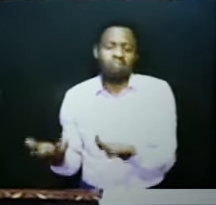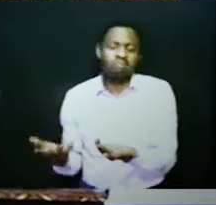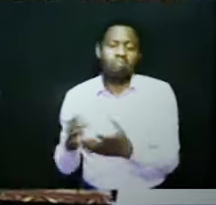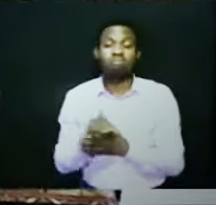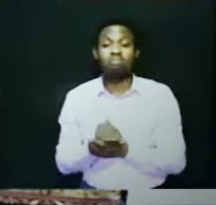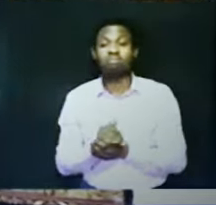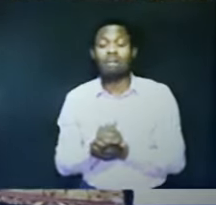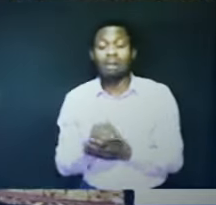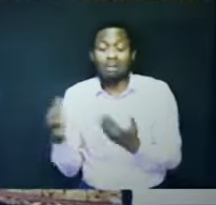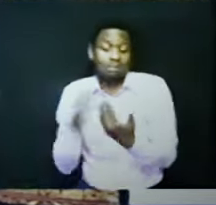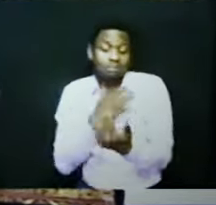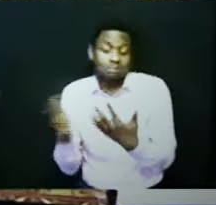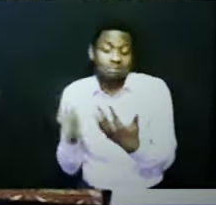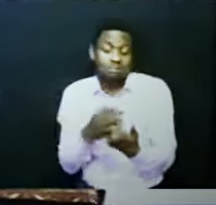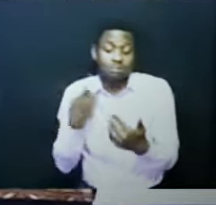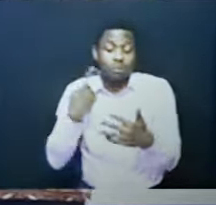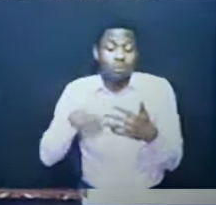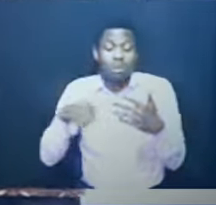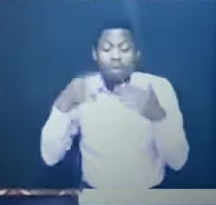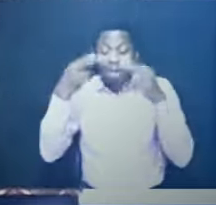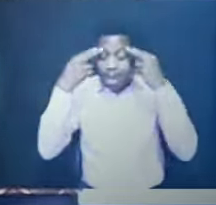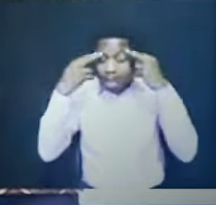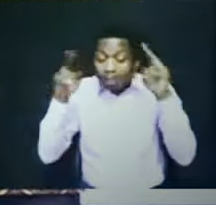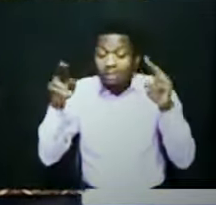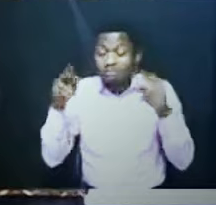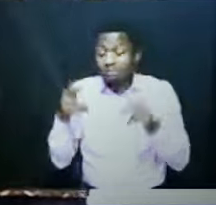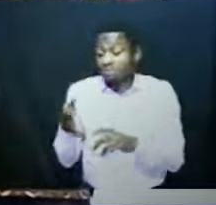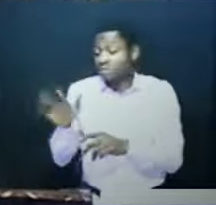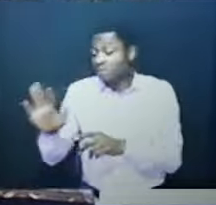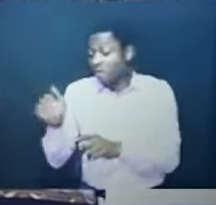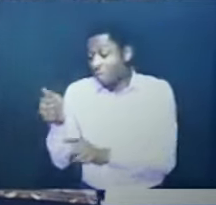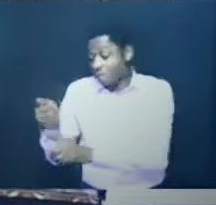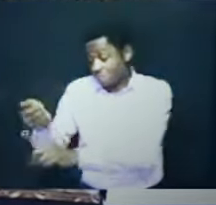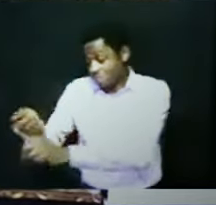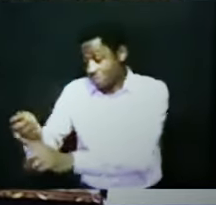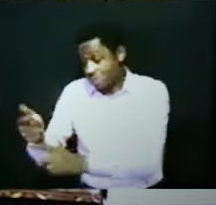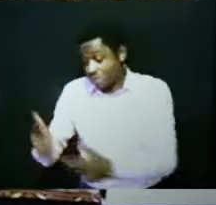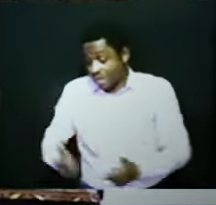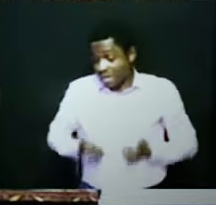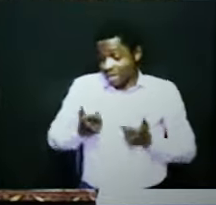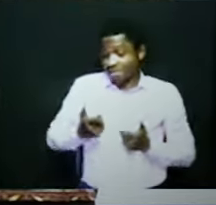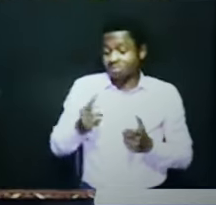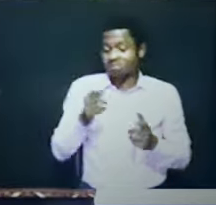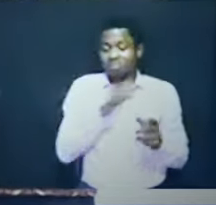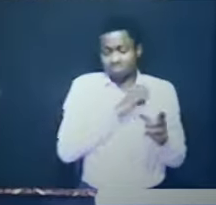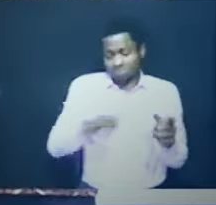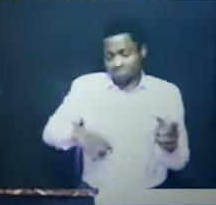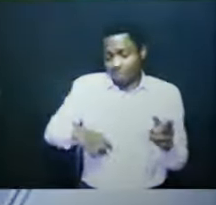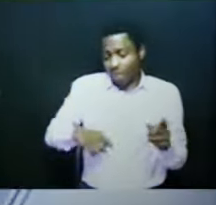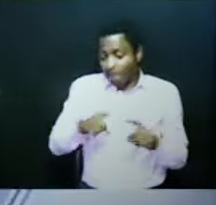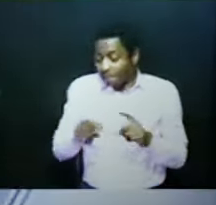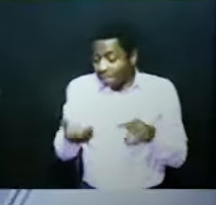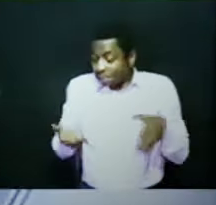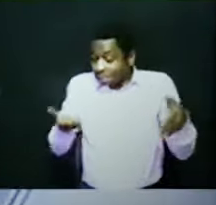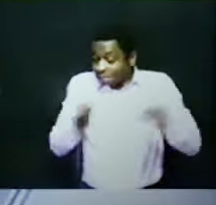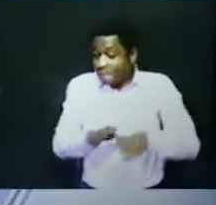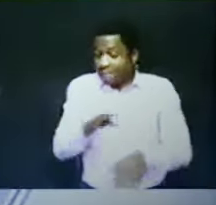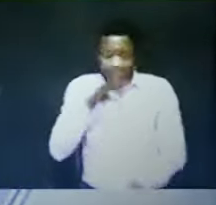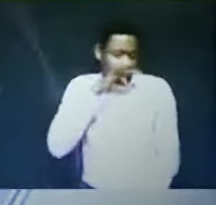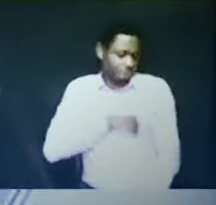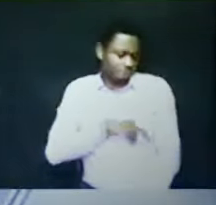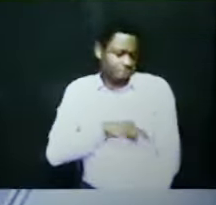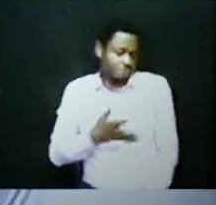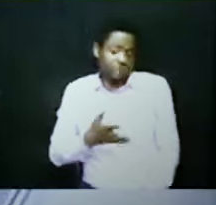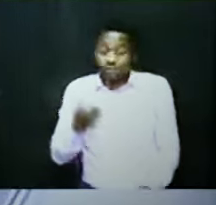But no matter what happens to him, for him to live is Christ and to die is gain. For him, there is no difference